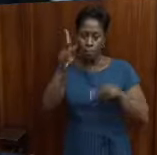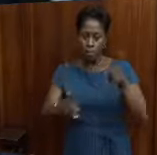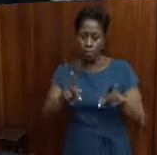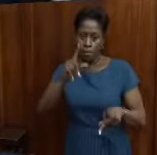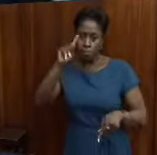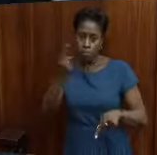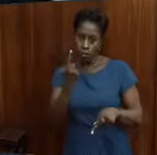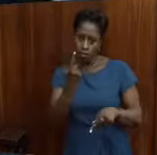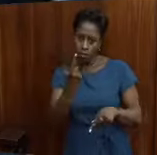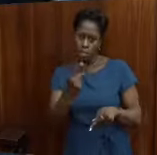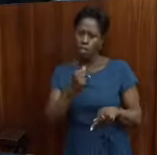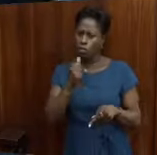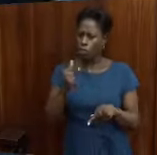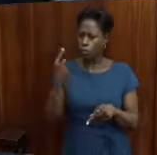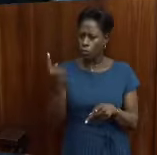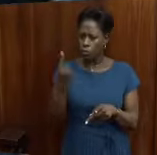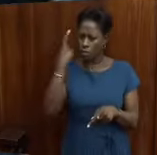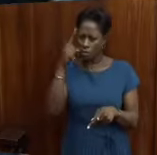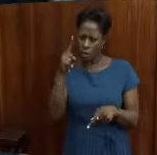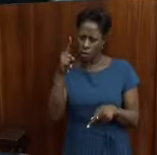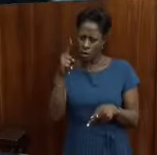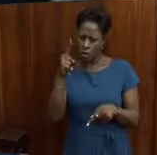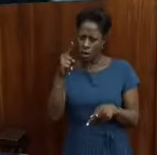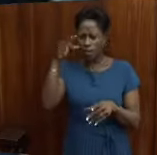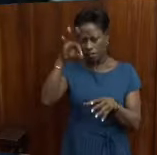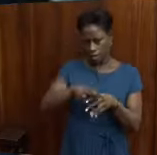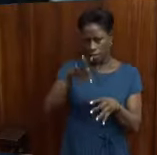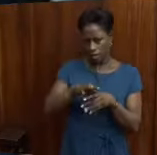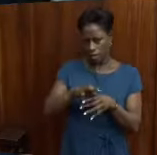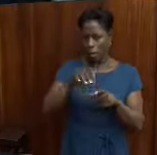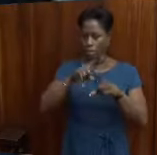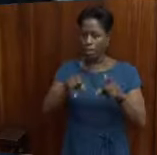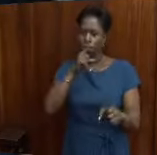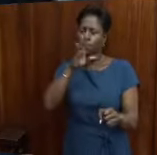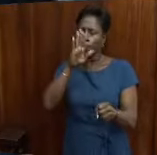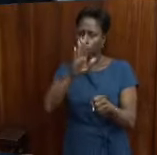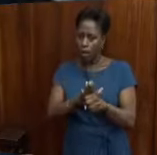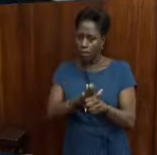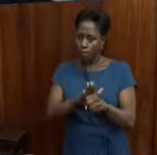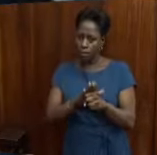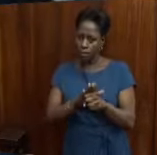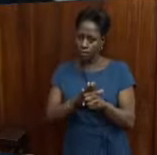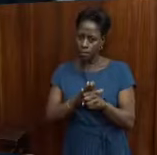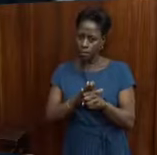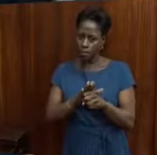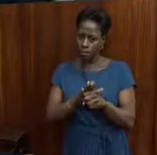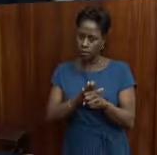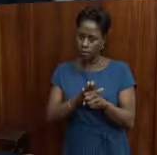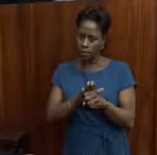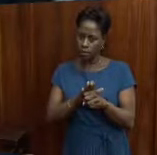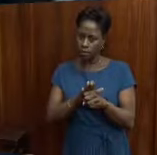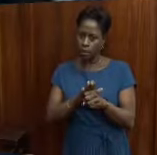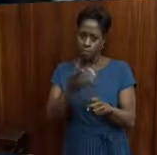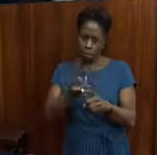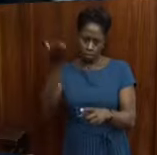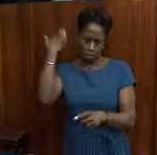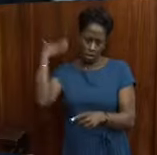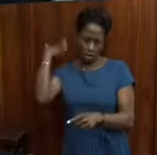was not just a campaign slogan, but a long-standing commitment of the St. Lucia Labour Party over the last 72